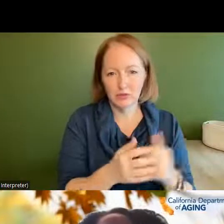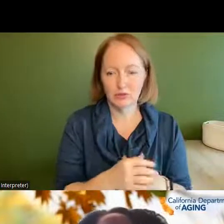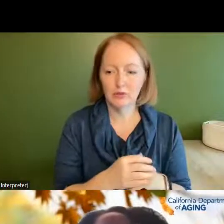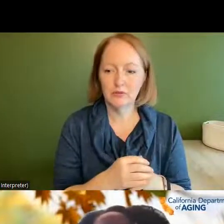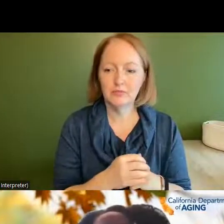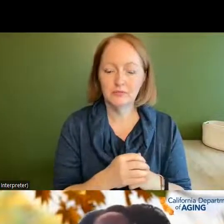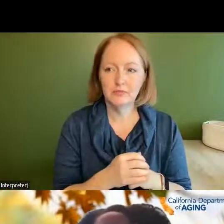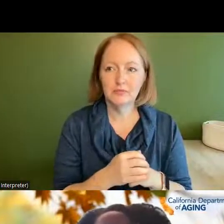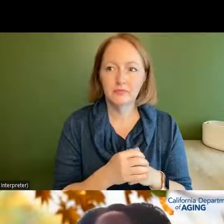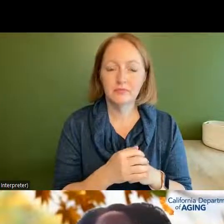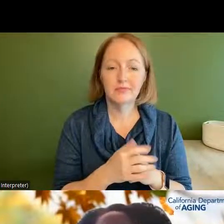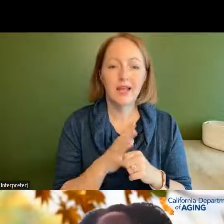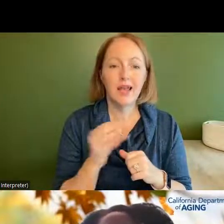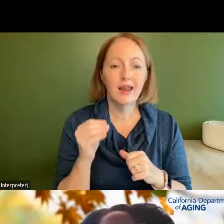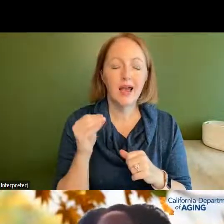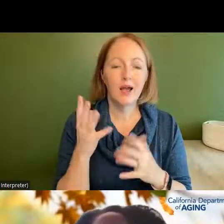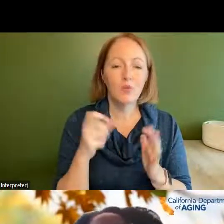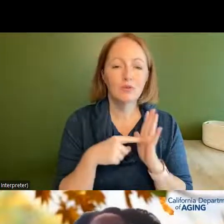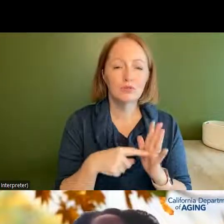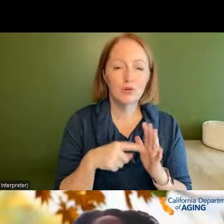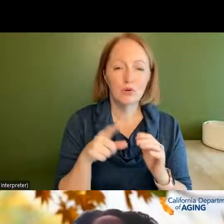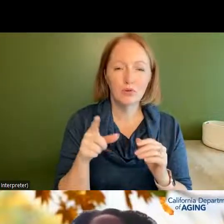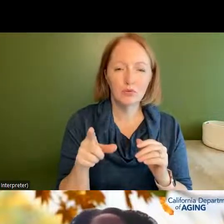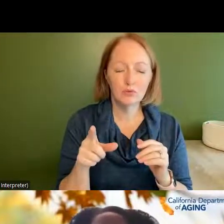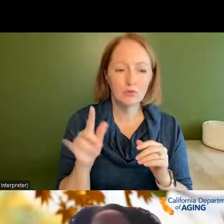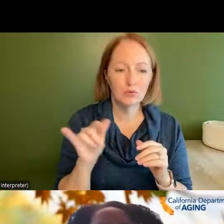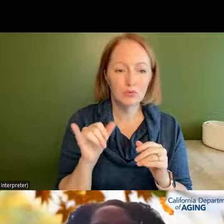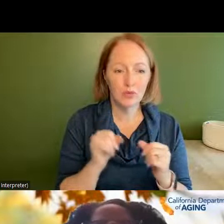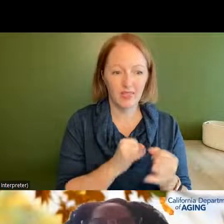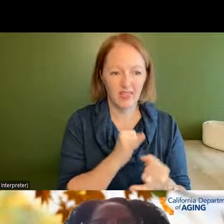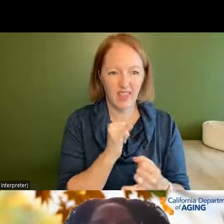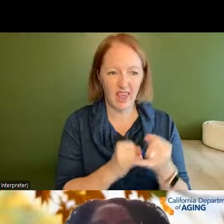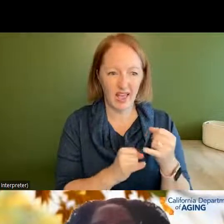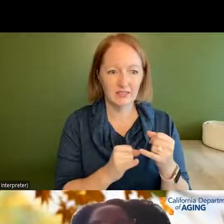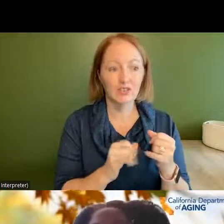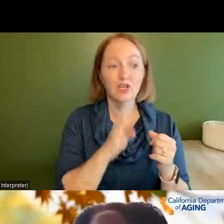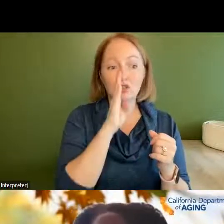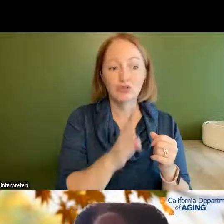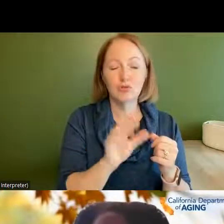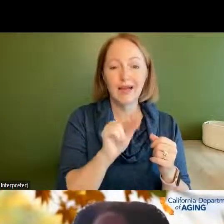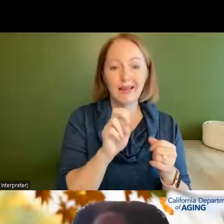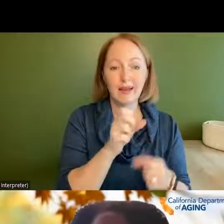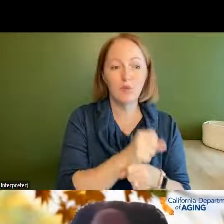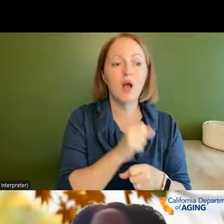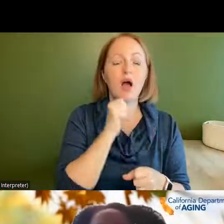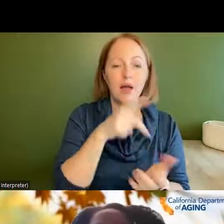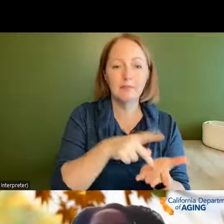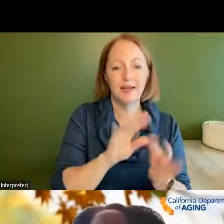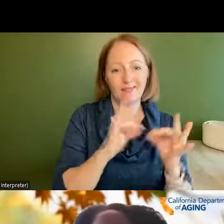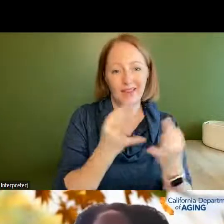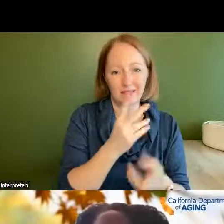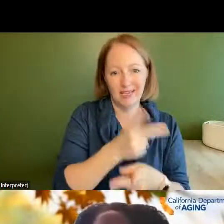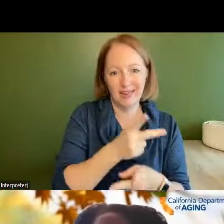I also do want to point out the last bullet in direct care workers, unpaid family caregivers.